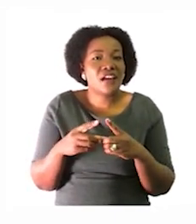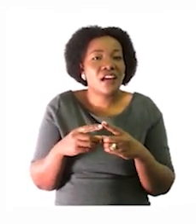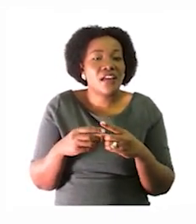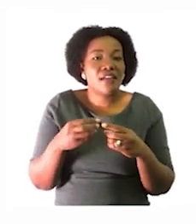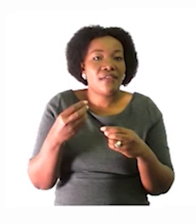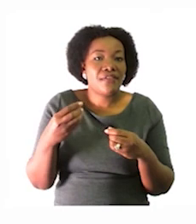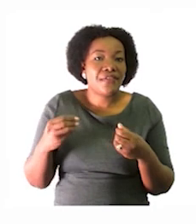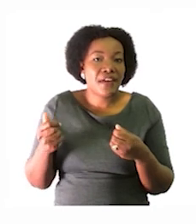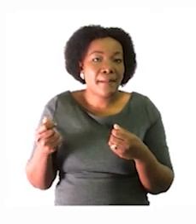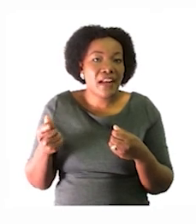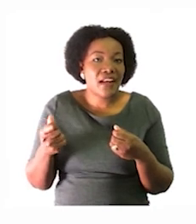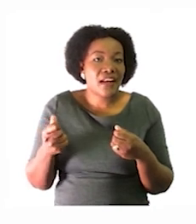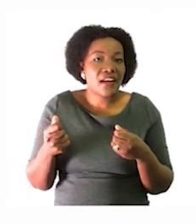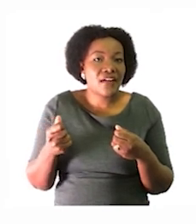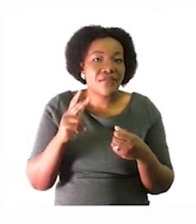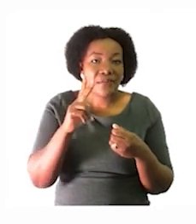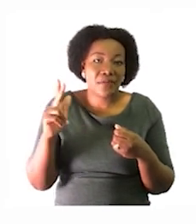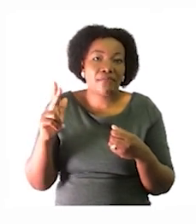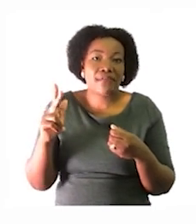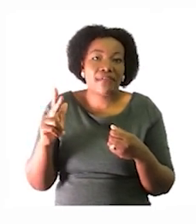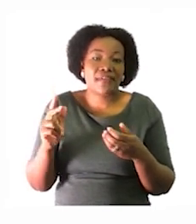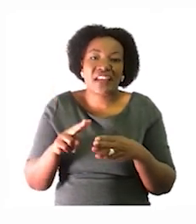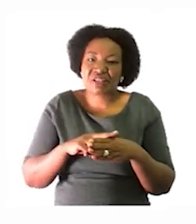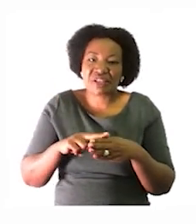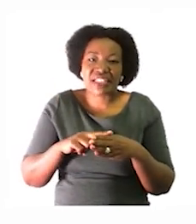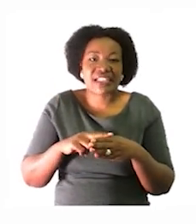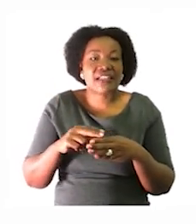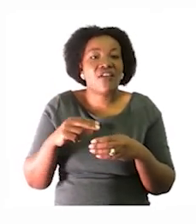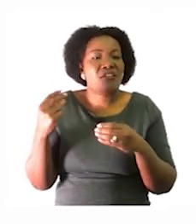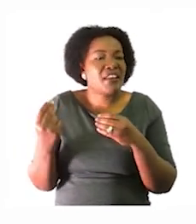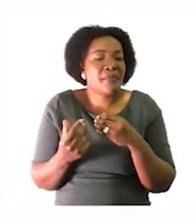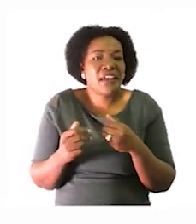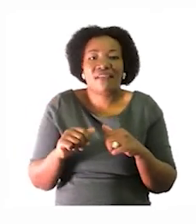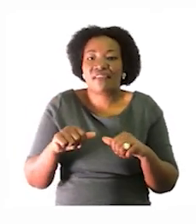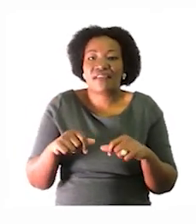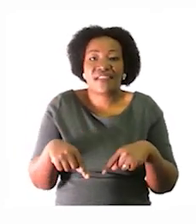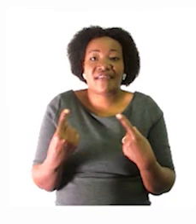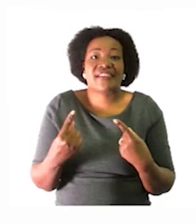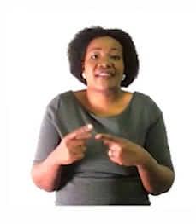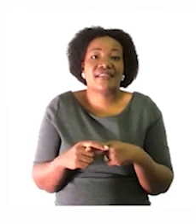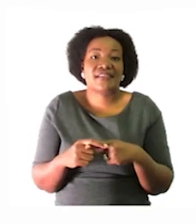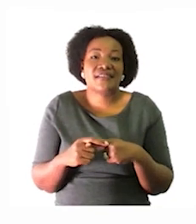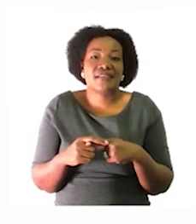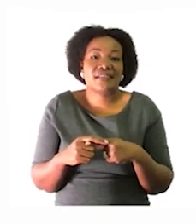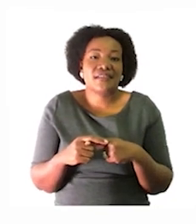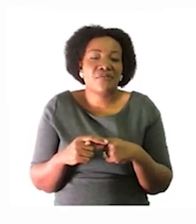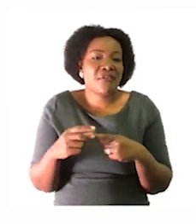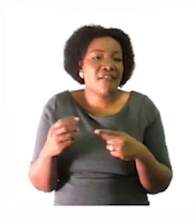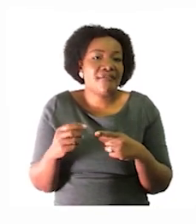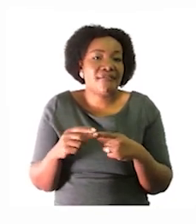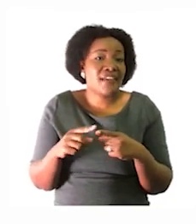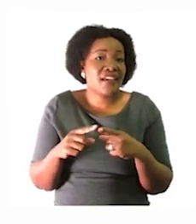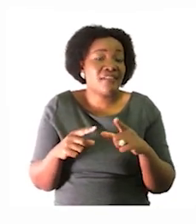money of the people that spent on certain items, all right? We have money on